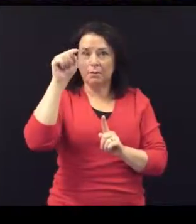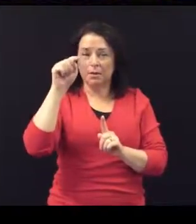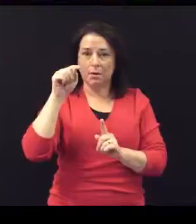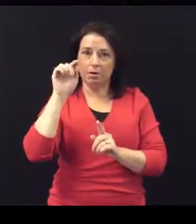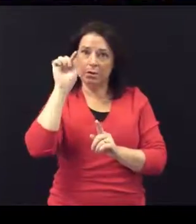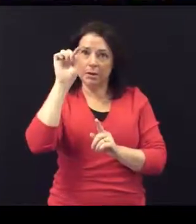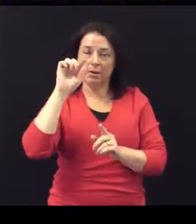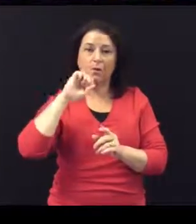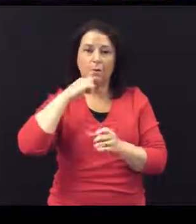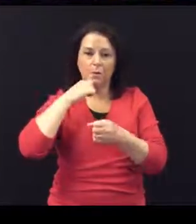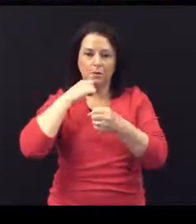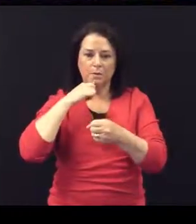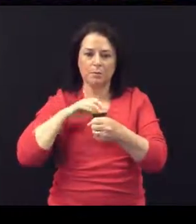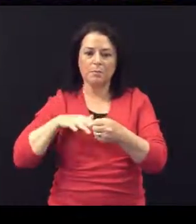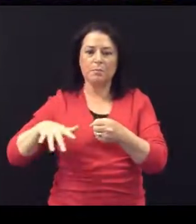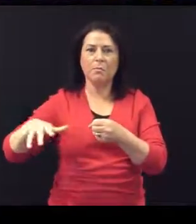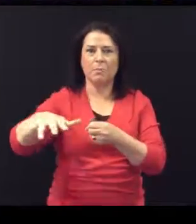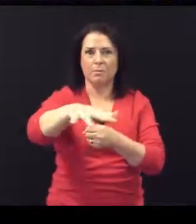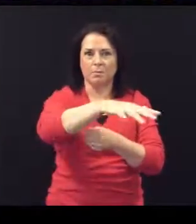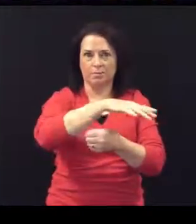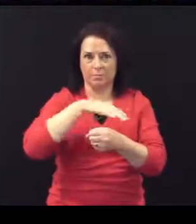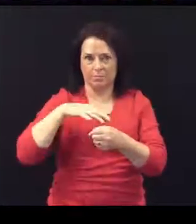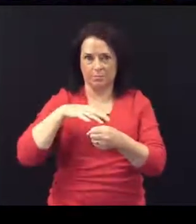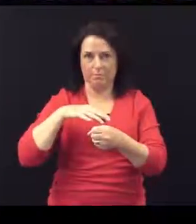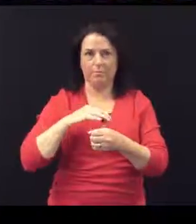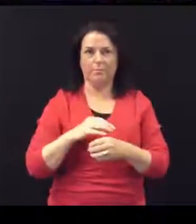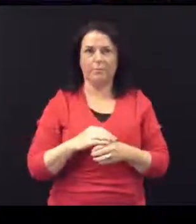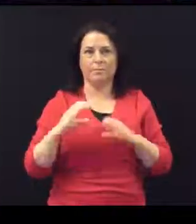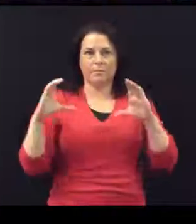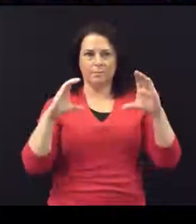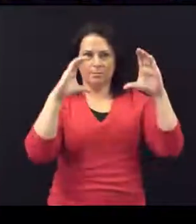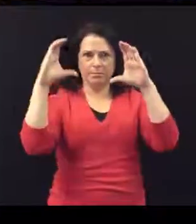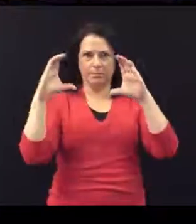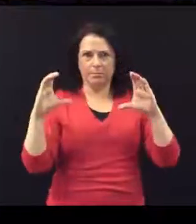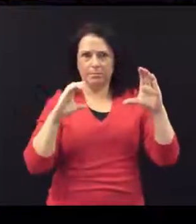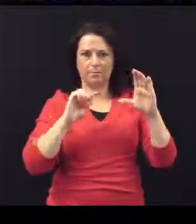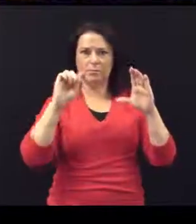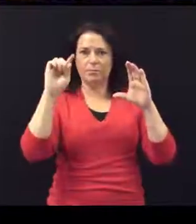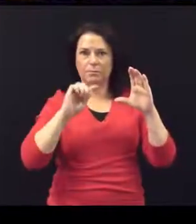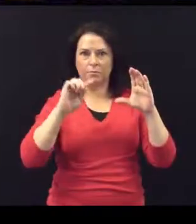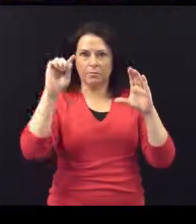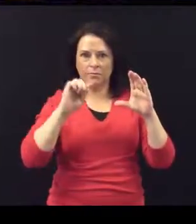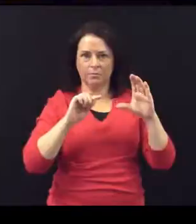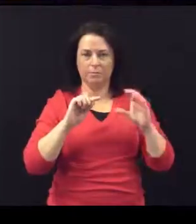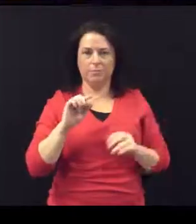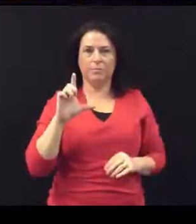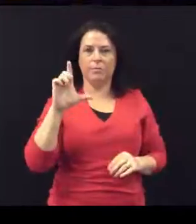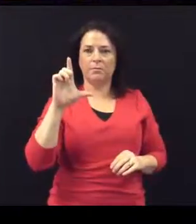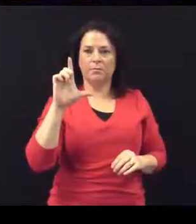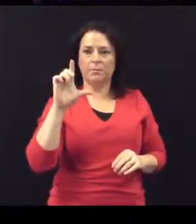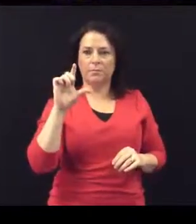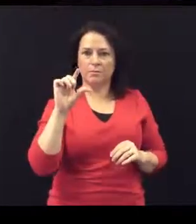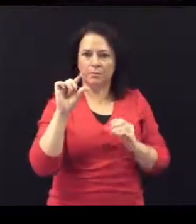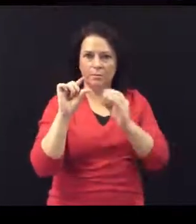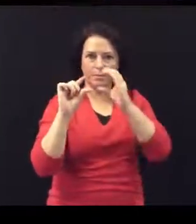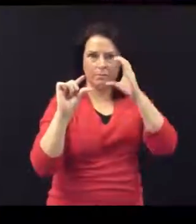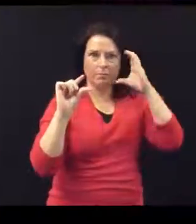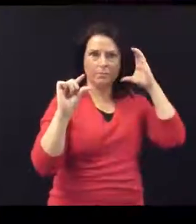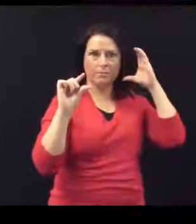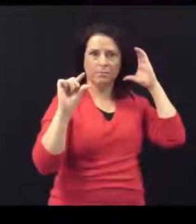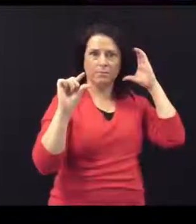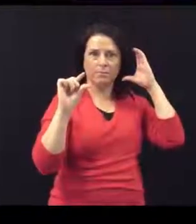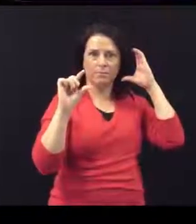but with limited accuracy. Tap and drag on the map to scroll the view. Pinch two fingers together to zoom the map